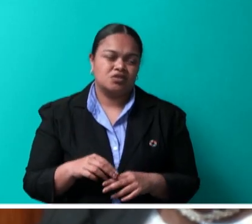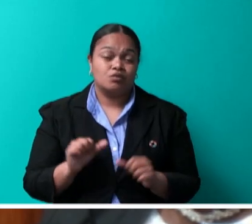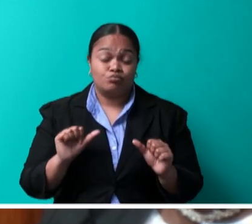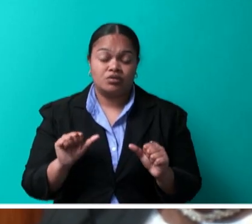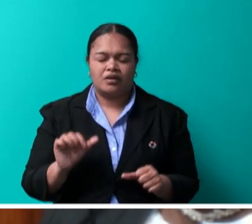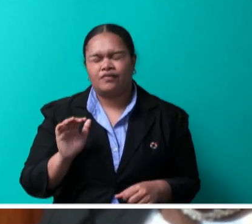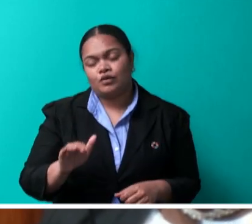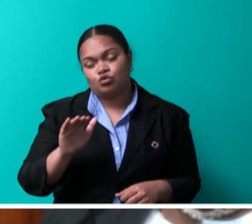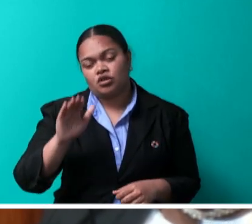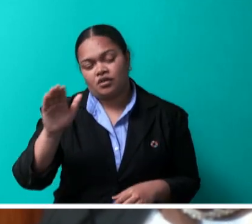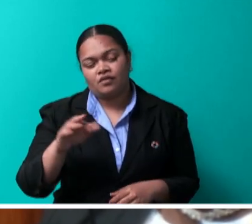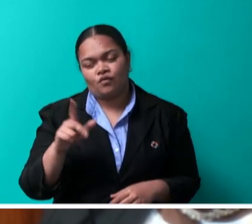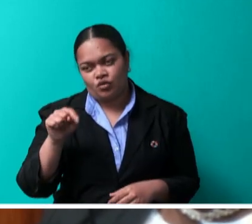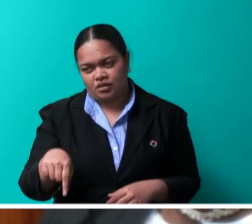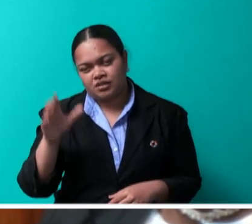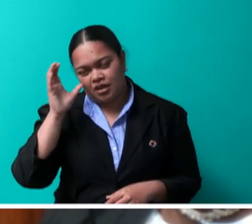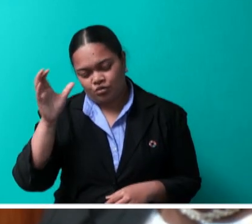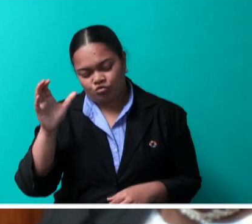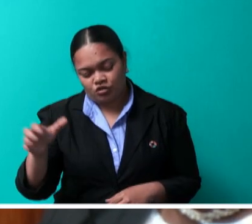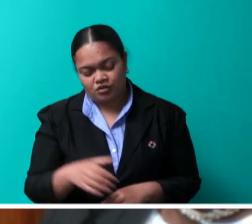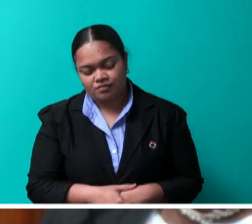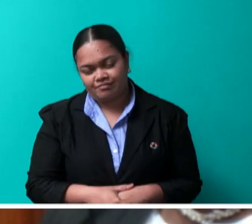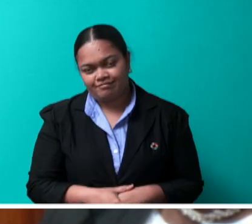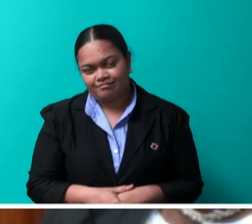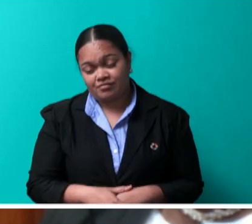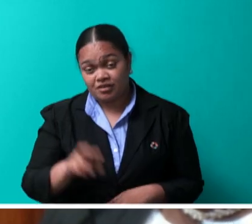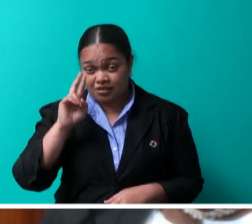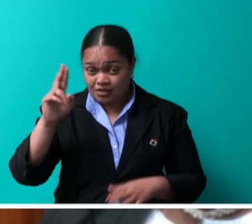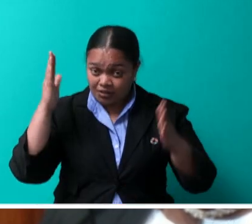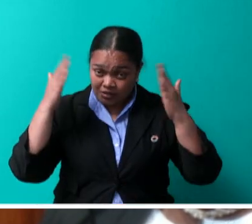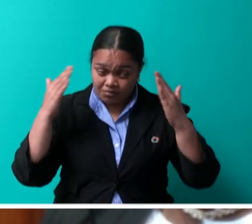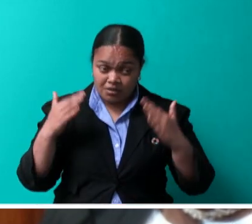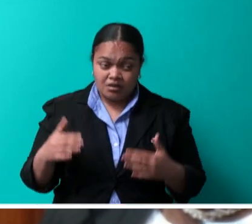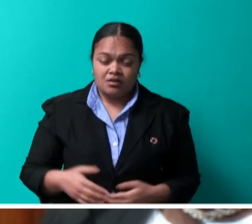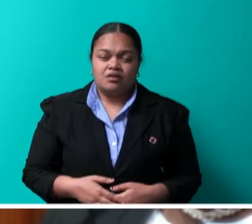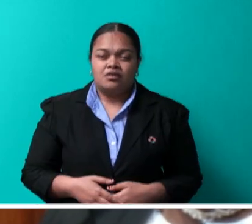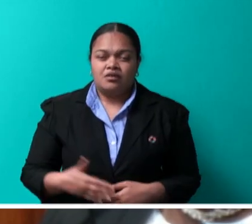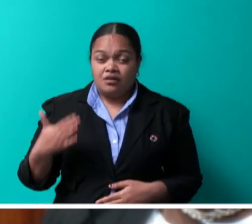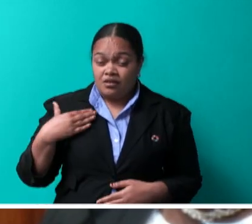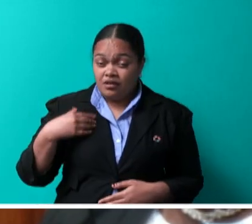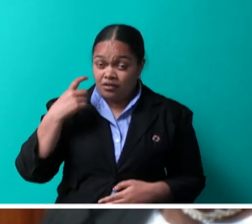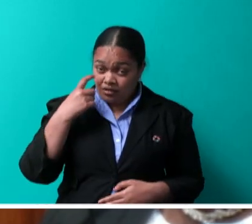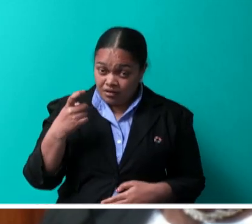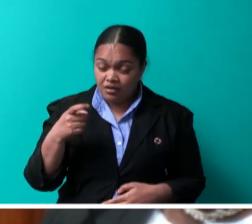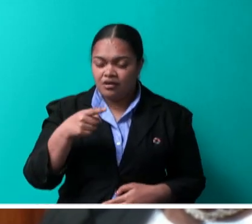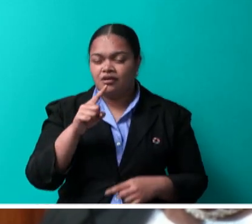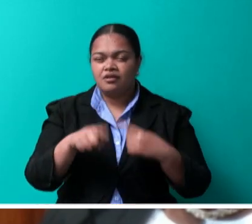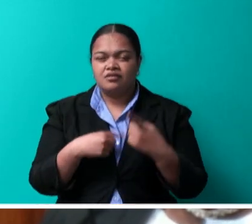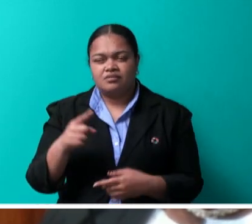future generations of this country. Mr. Speaker, sir, healthcare is ultimately about